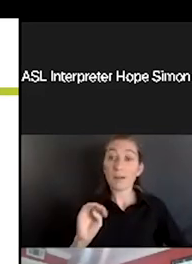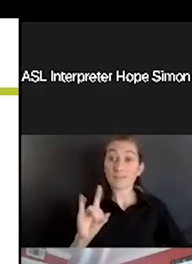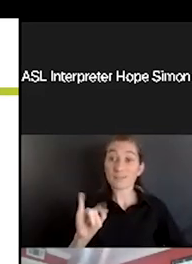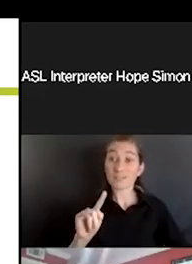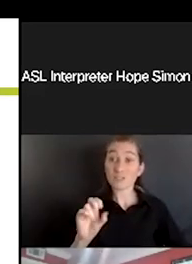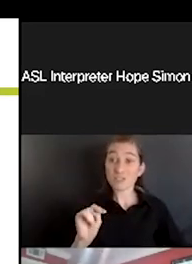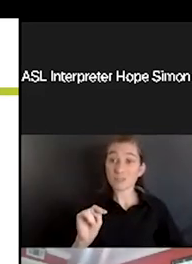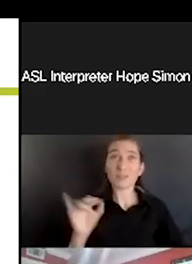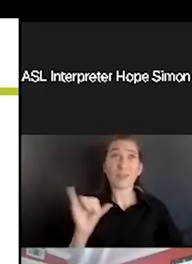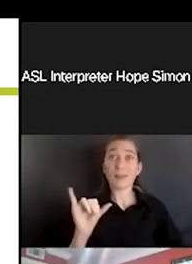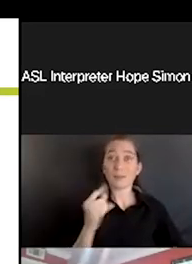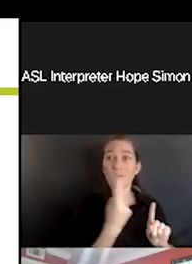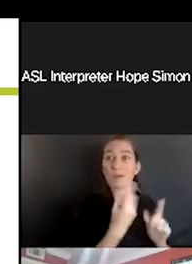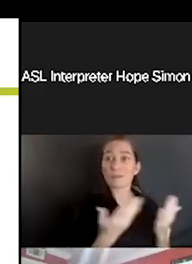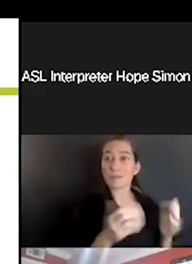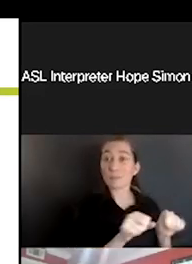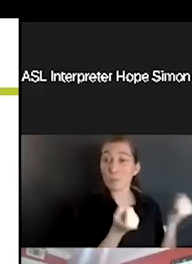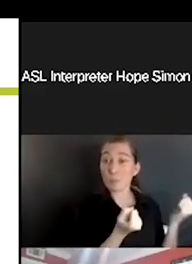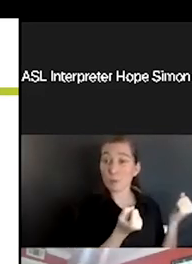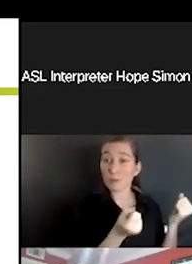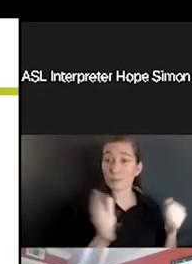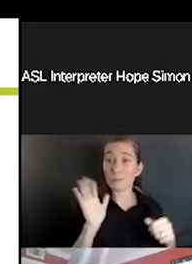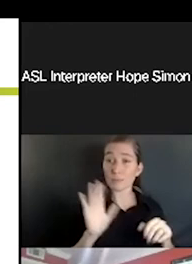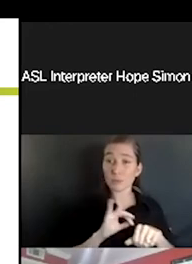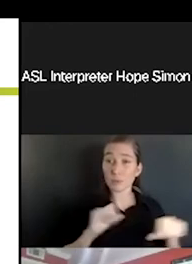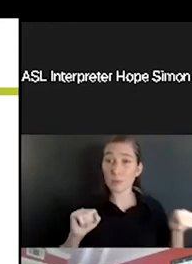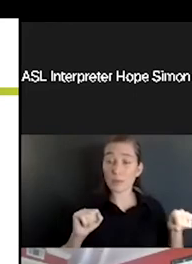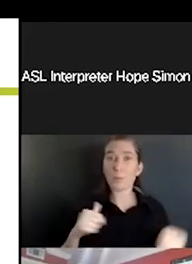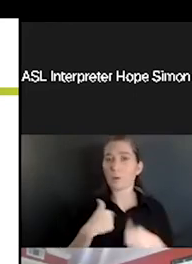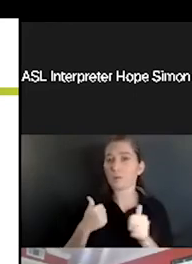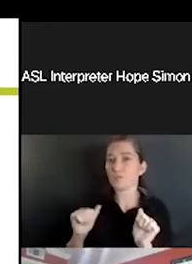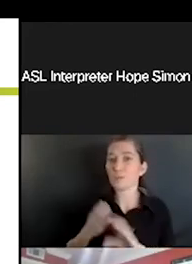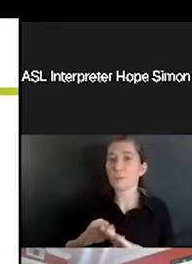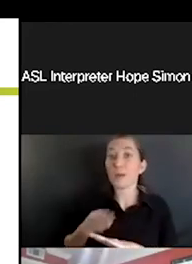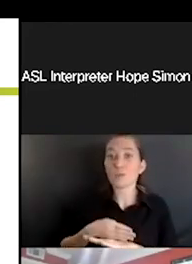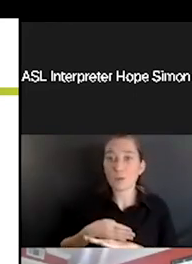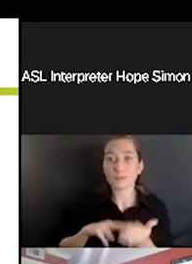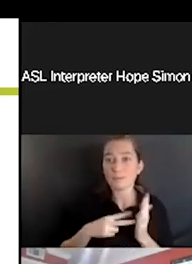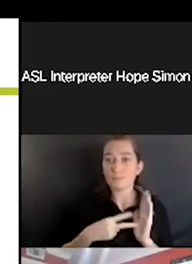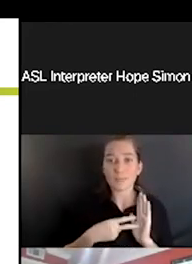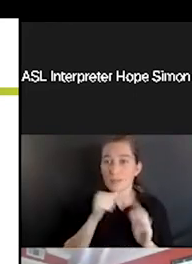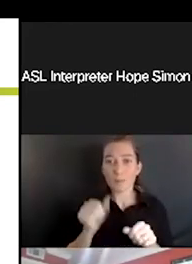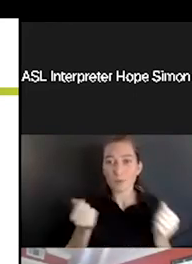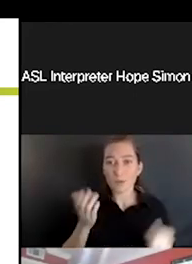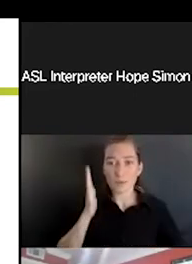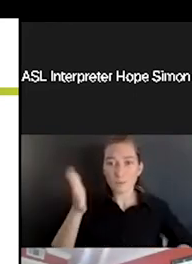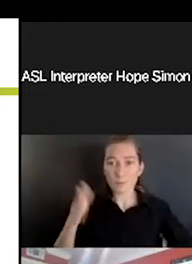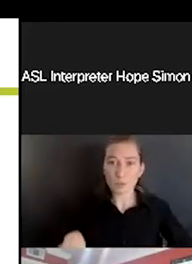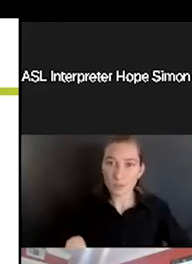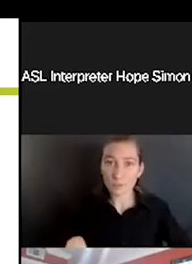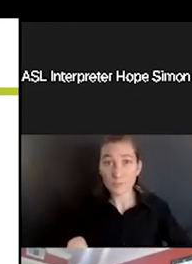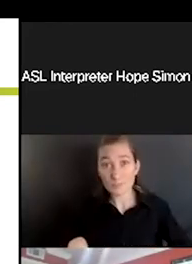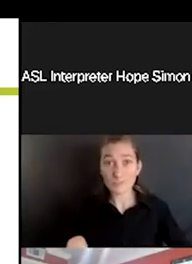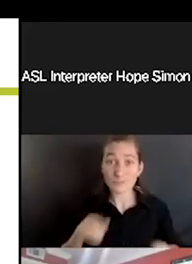was broken, in a past earthquake, or are we trying to upgrade it so that it doesn't break in a future earthquake? And the reason I want to make